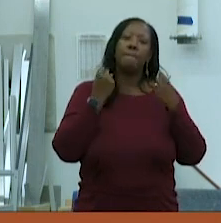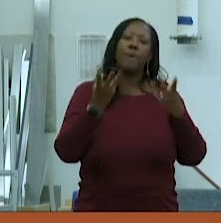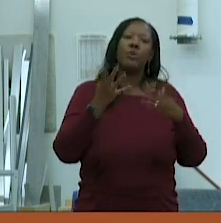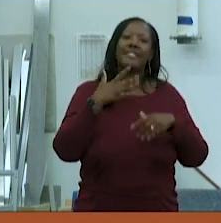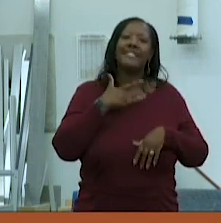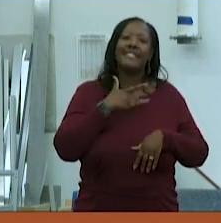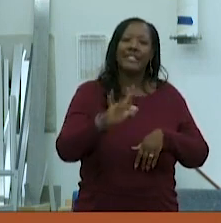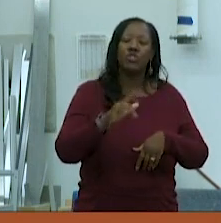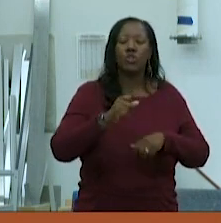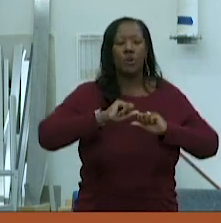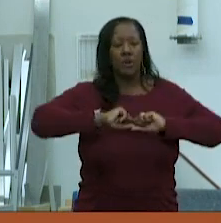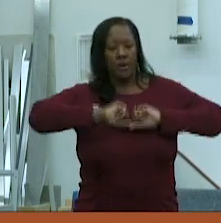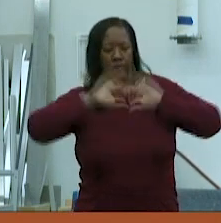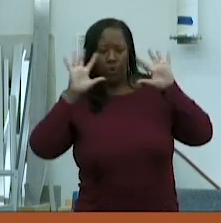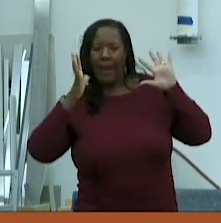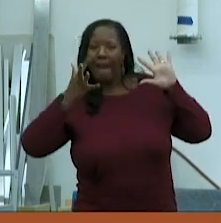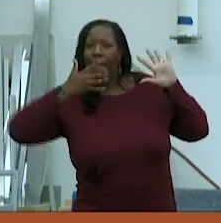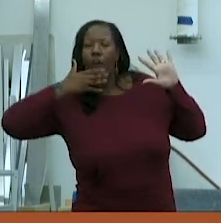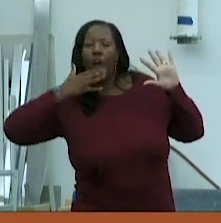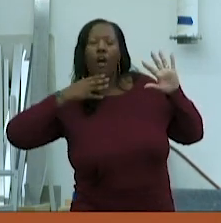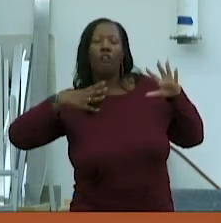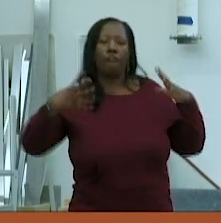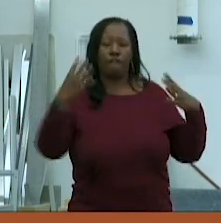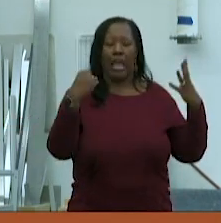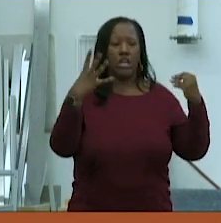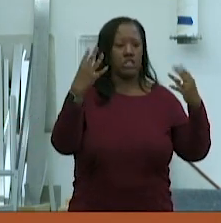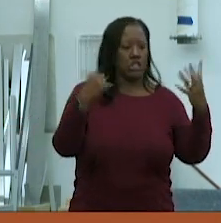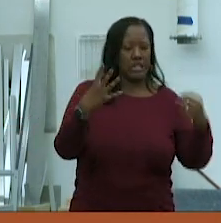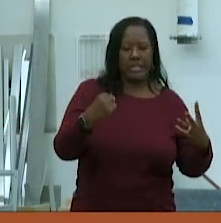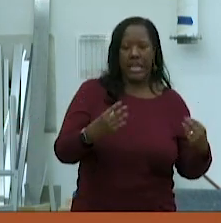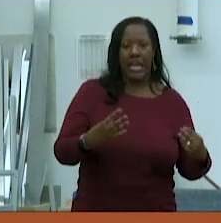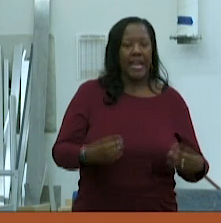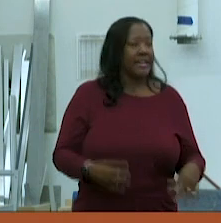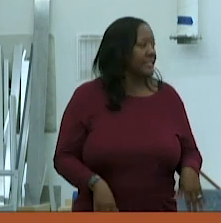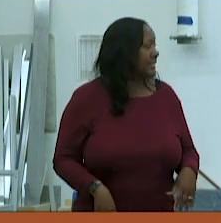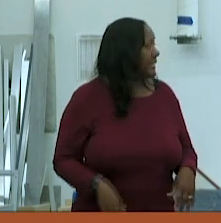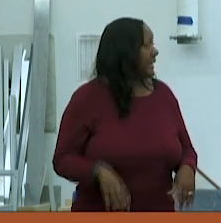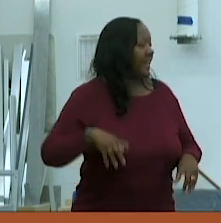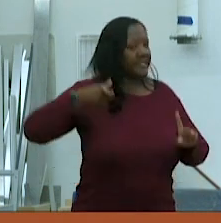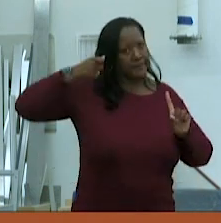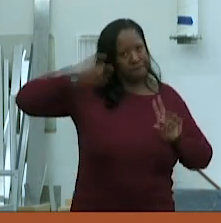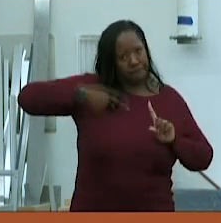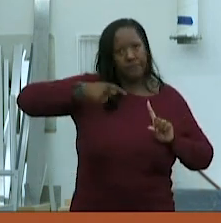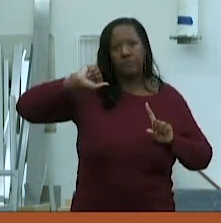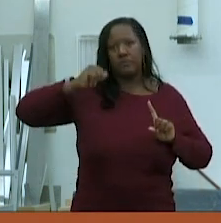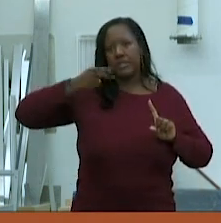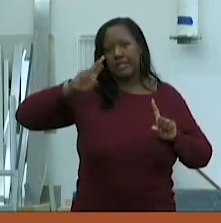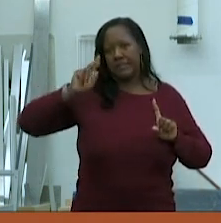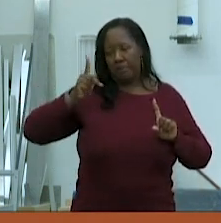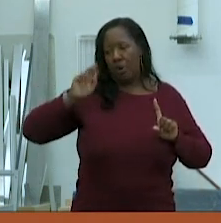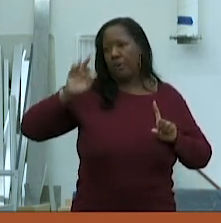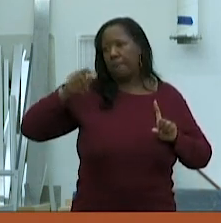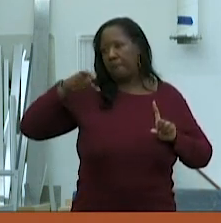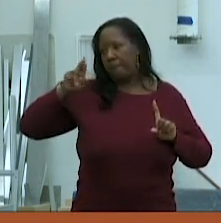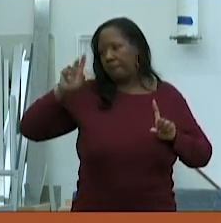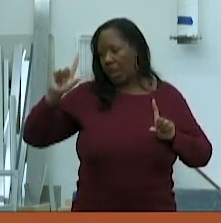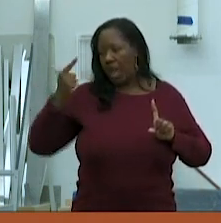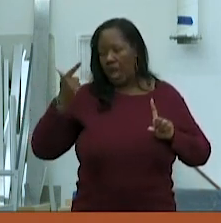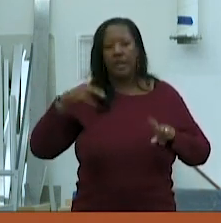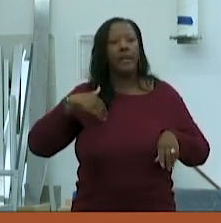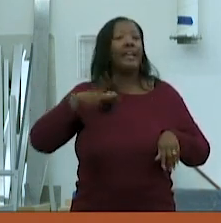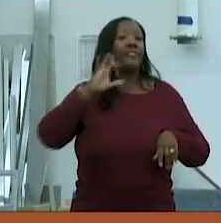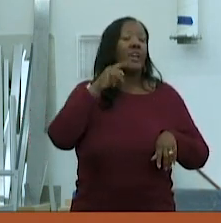textured movable parts, flashing lights simulating the firing of the spark plugs, audio playing the sounds of the engine, an LED